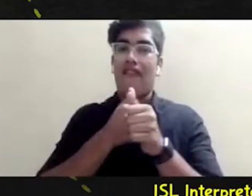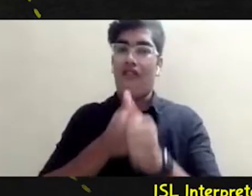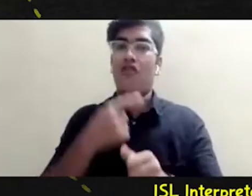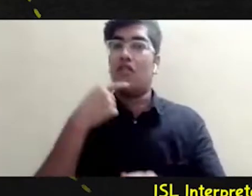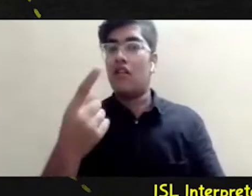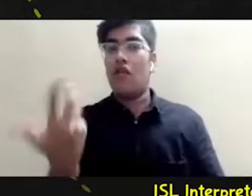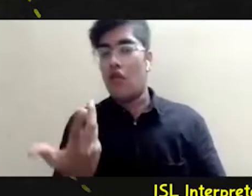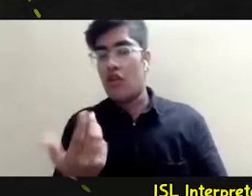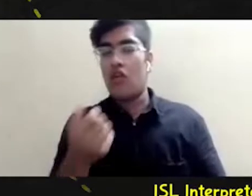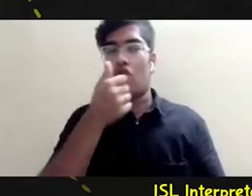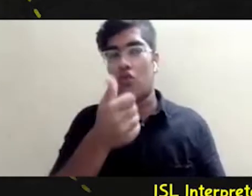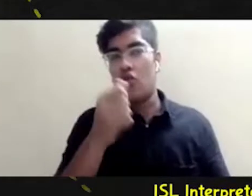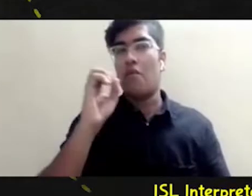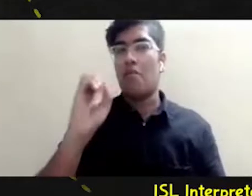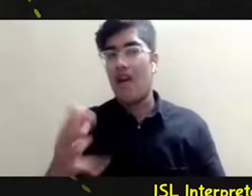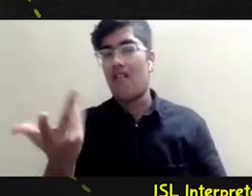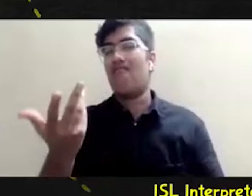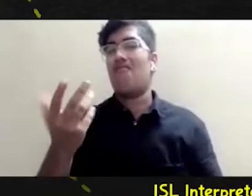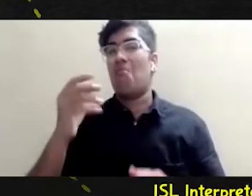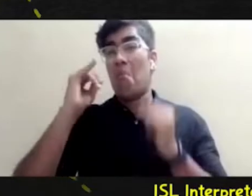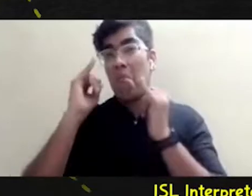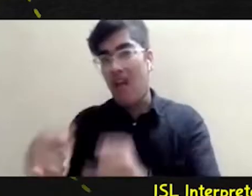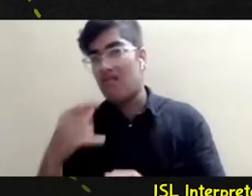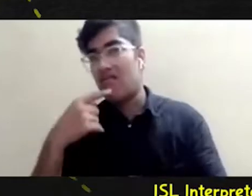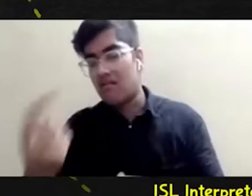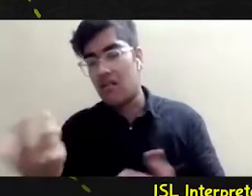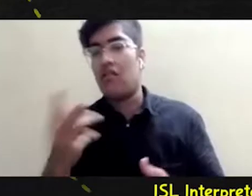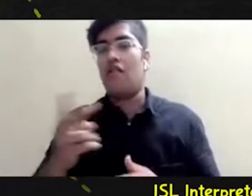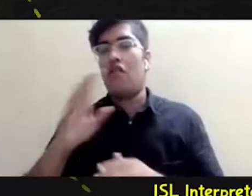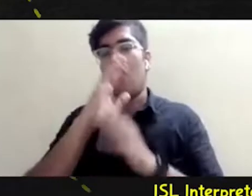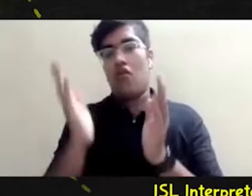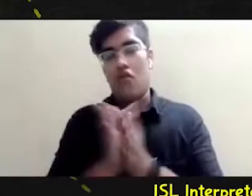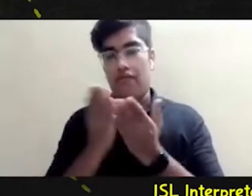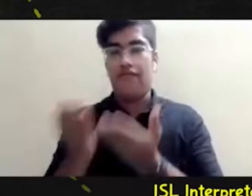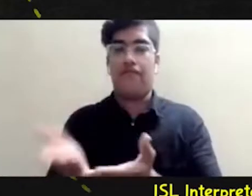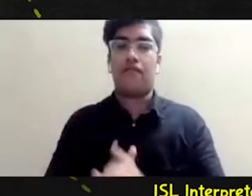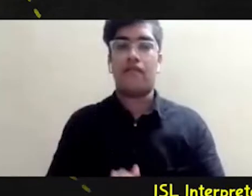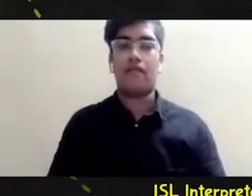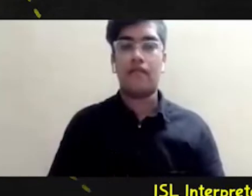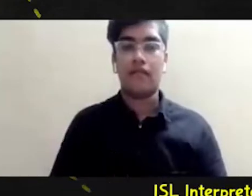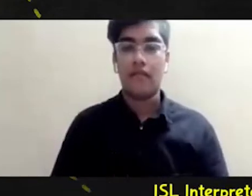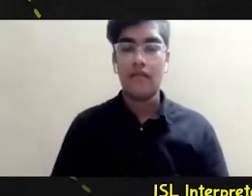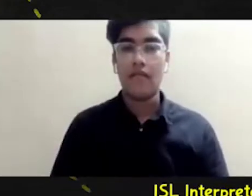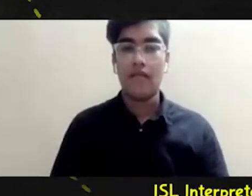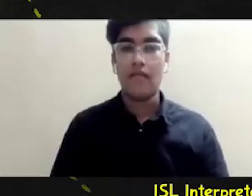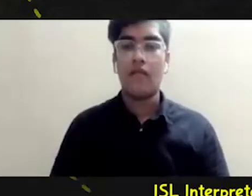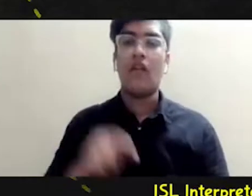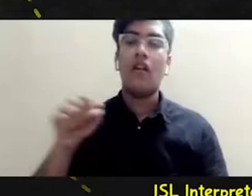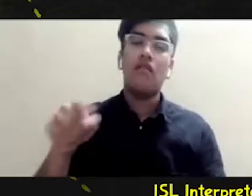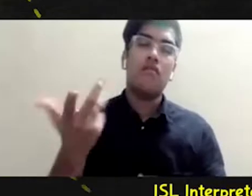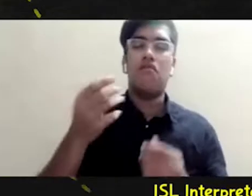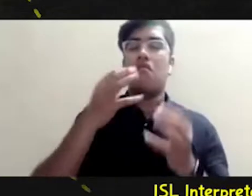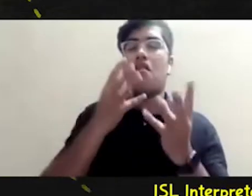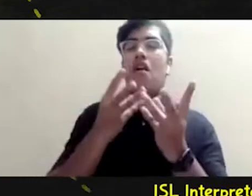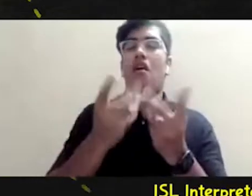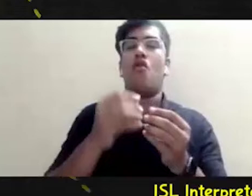Good, bad, and the ugly. So what this means is that it becomes an accountability mechanism wherein every single